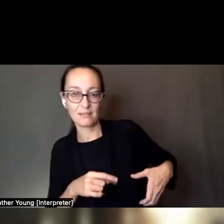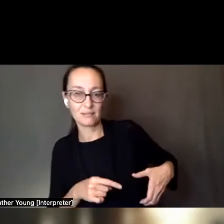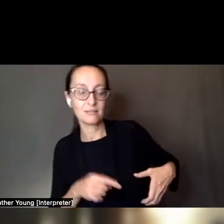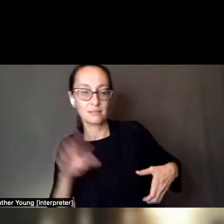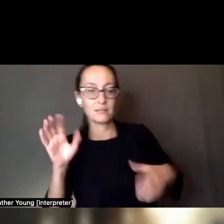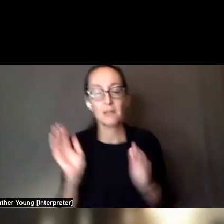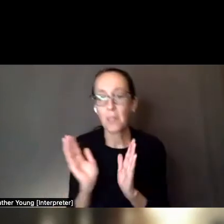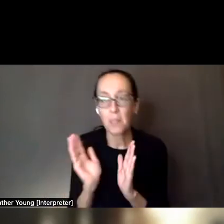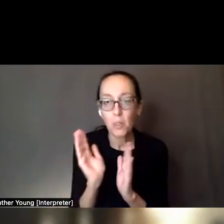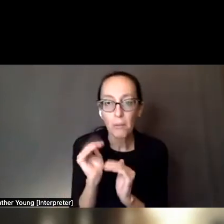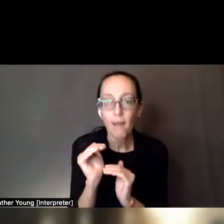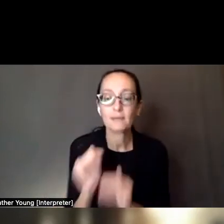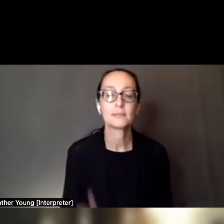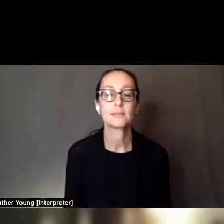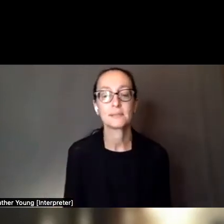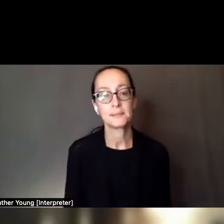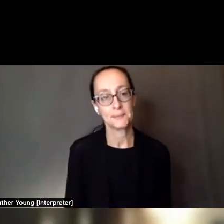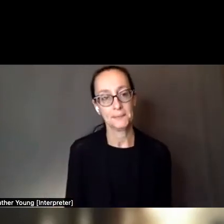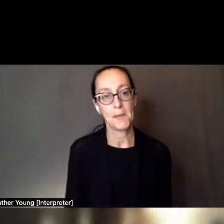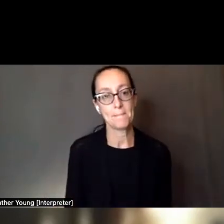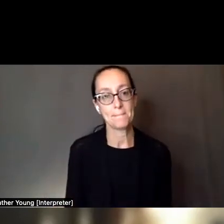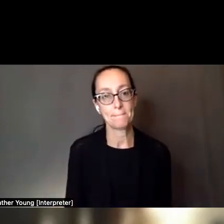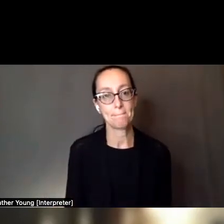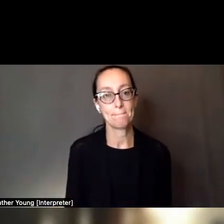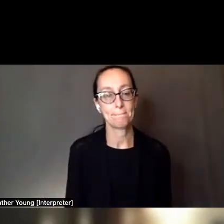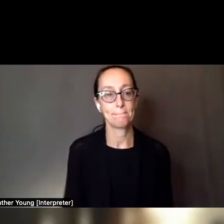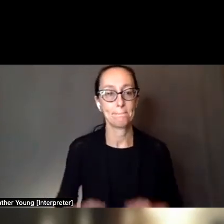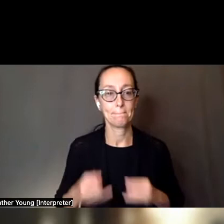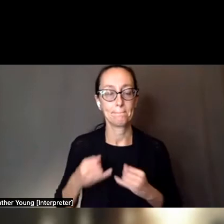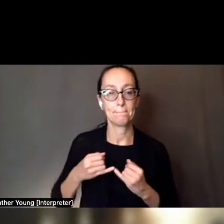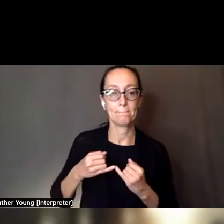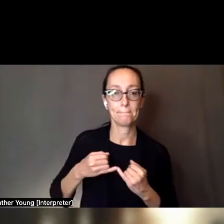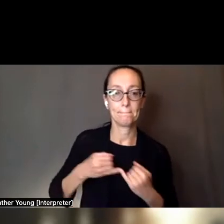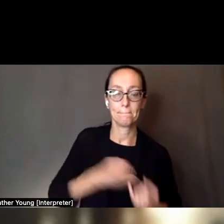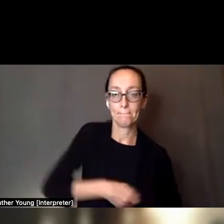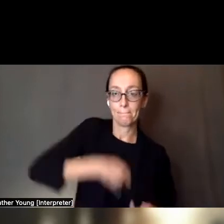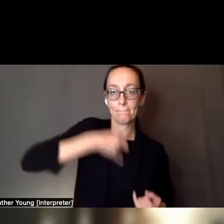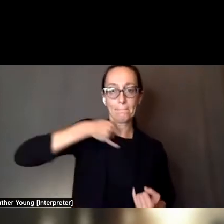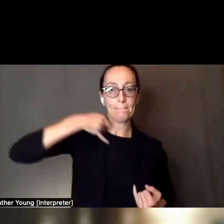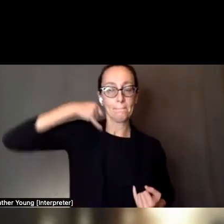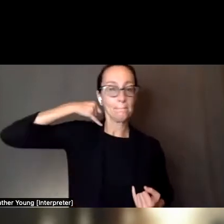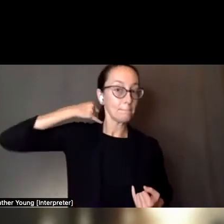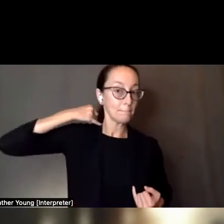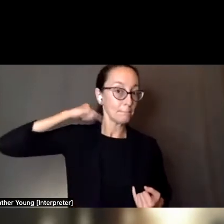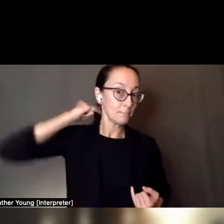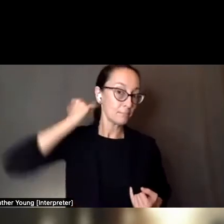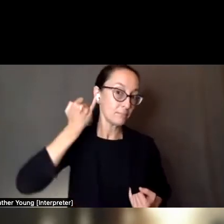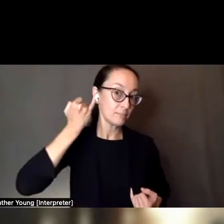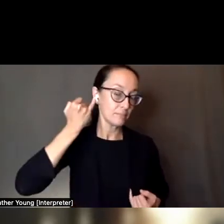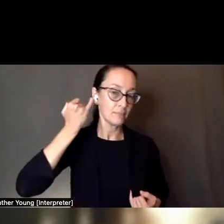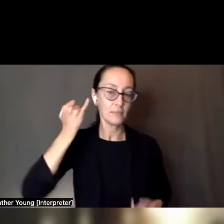box, and there was a wire that went through my shirt and then connected up to my